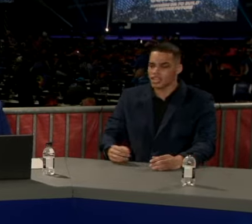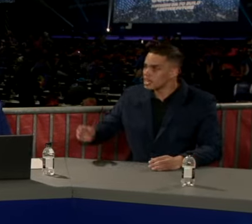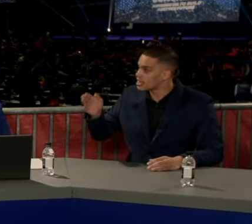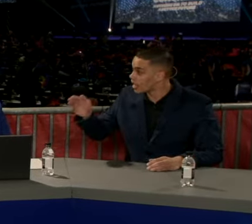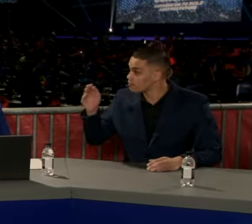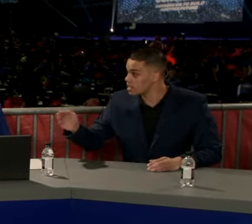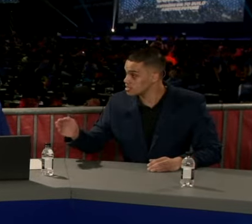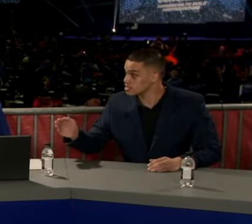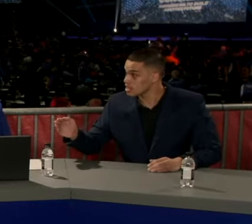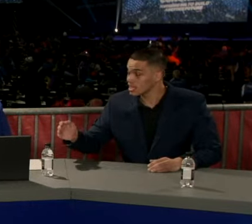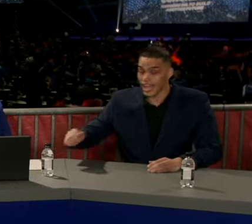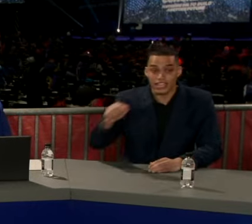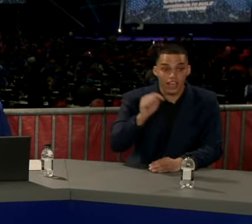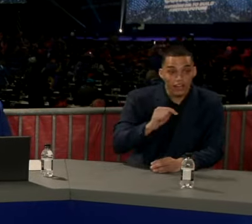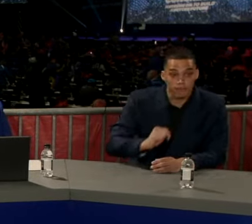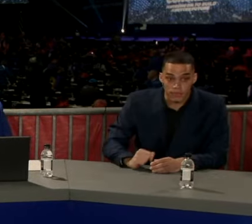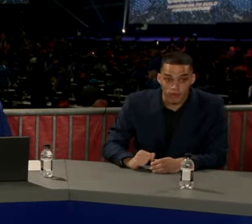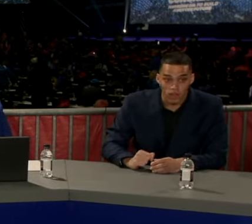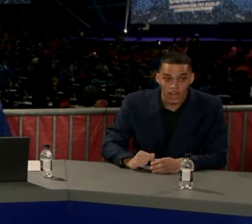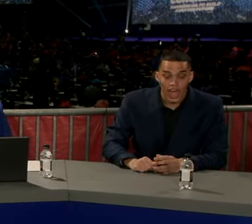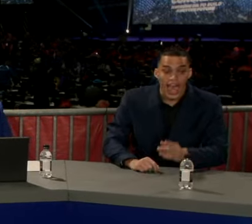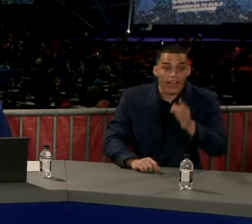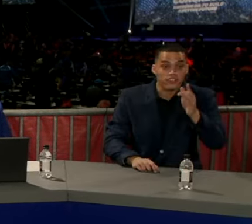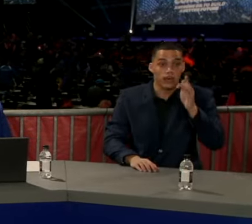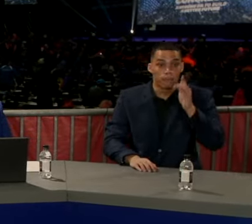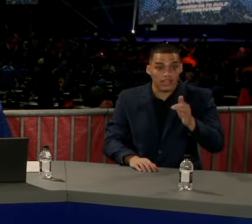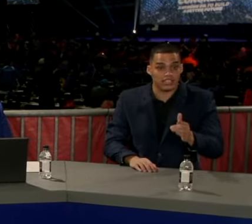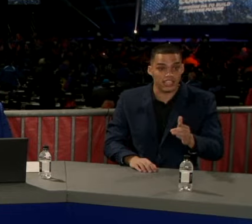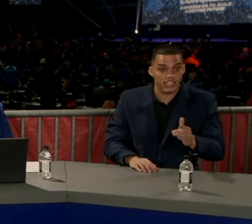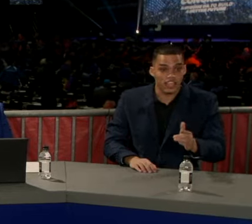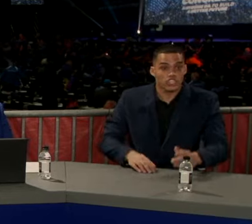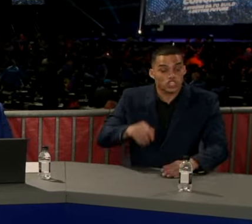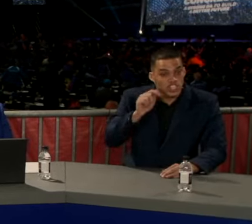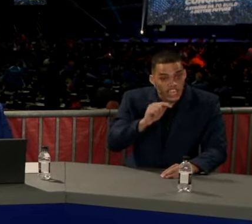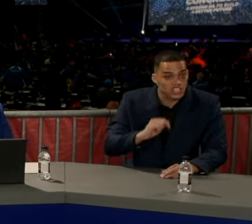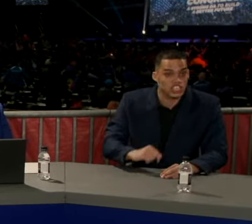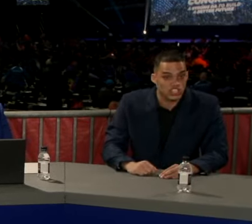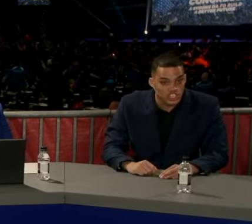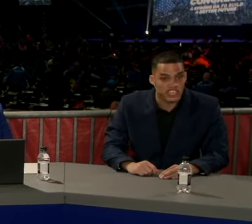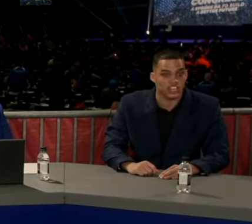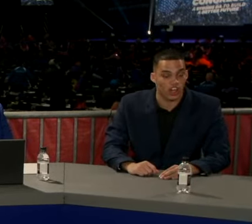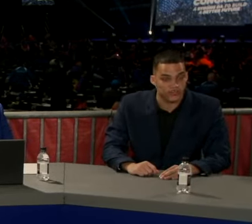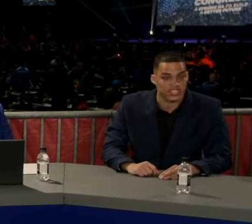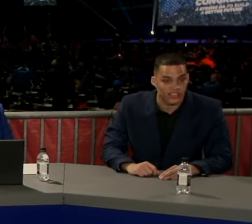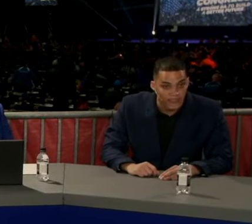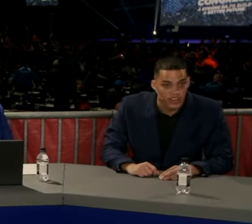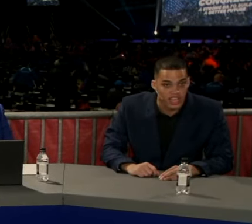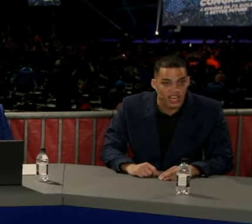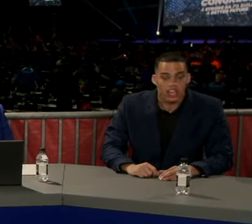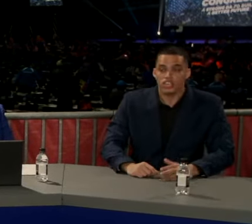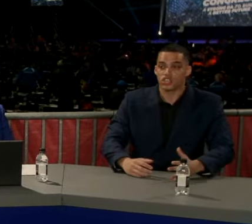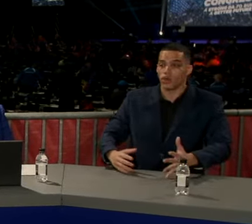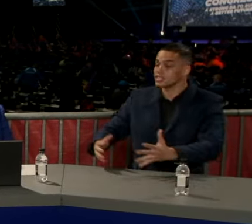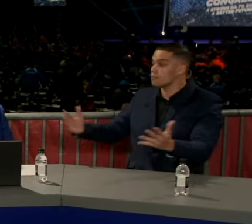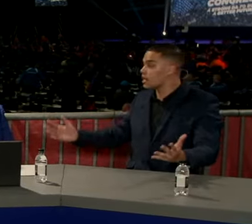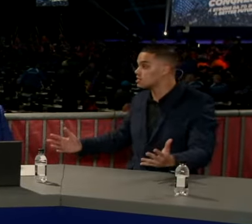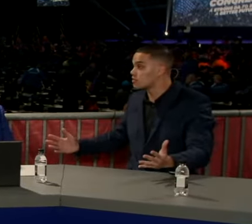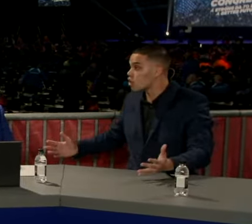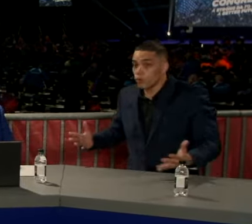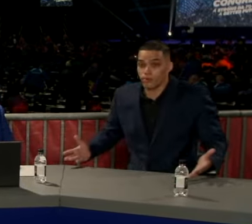means? That means that young people have the ability to change the trajectory of South Africa. So